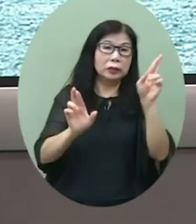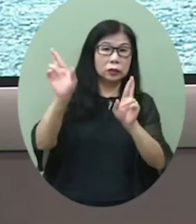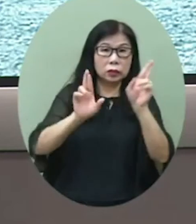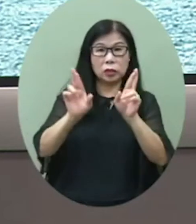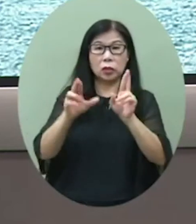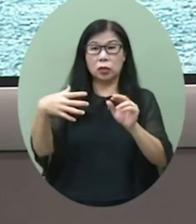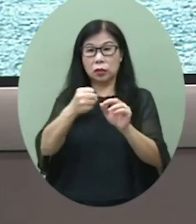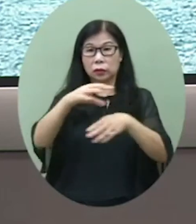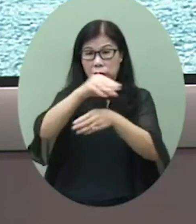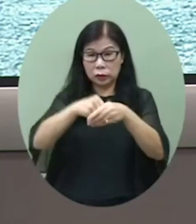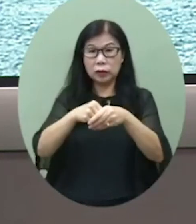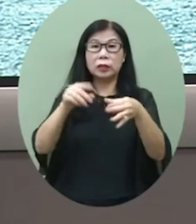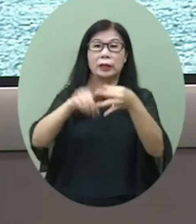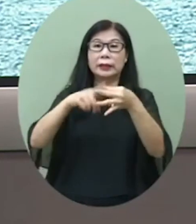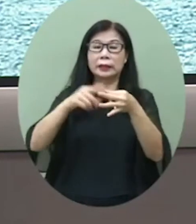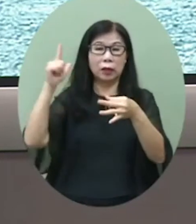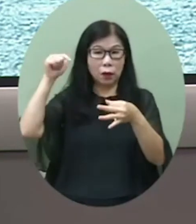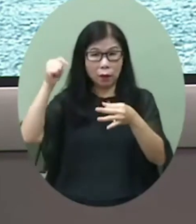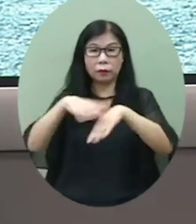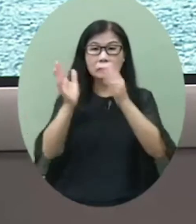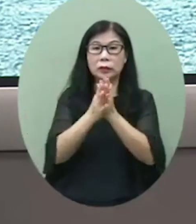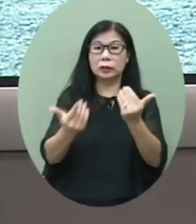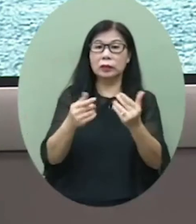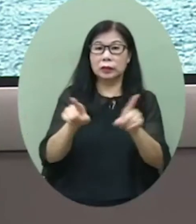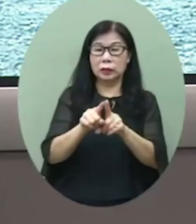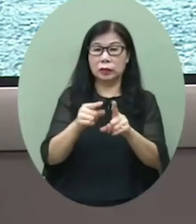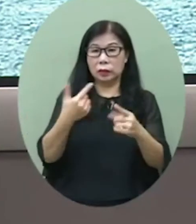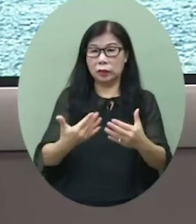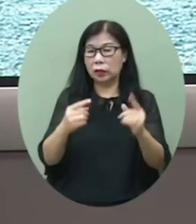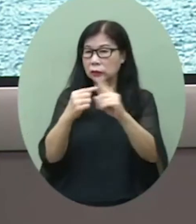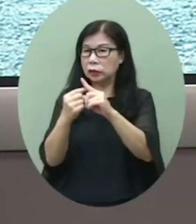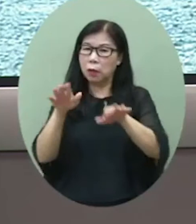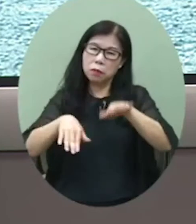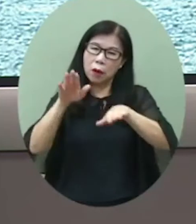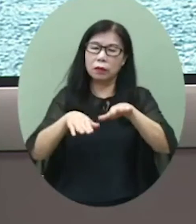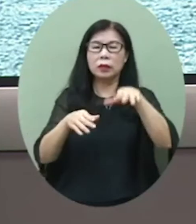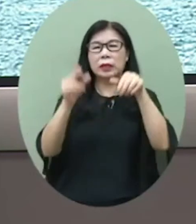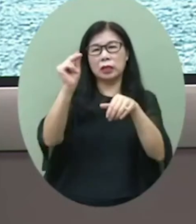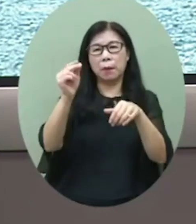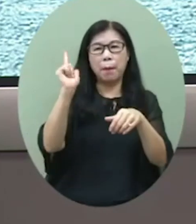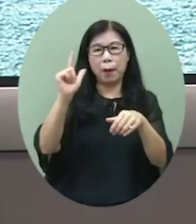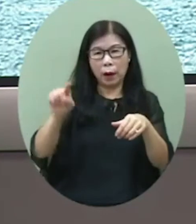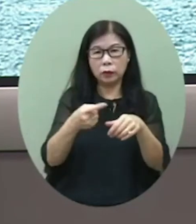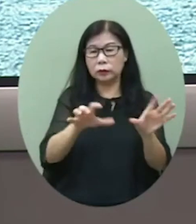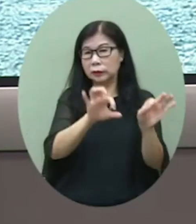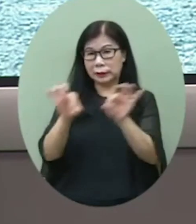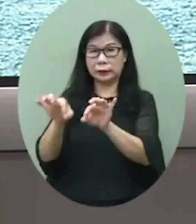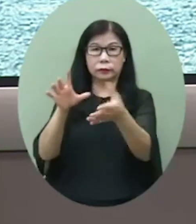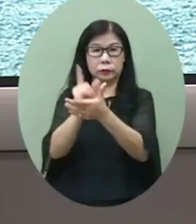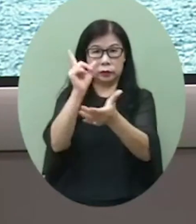2020, 118 district bureau elections and also the